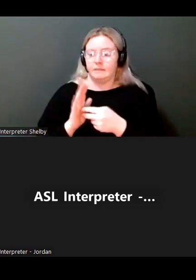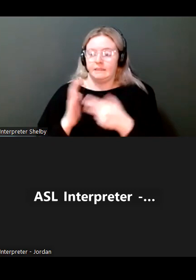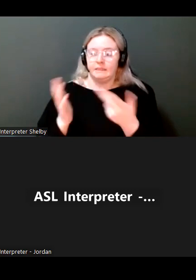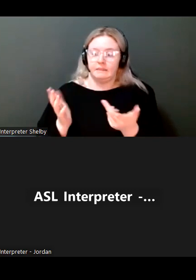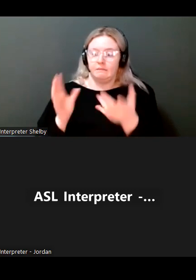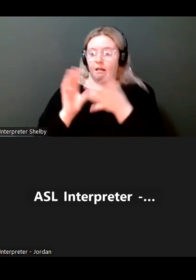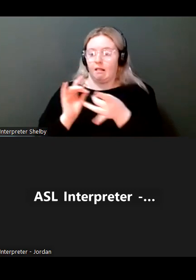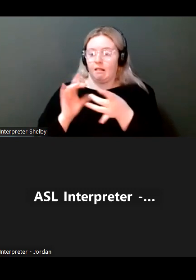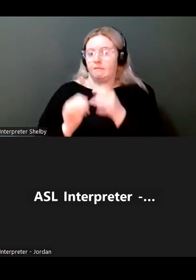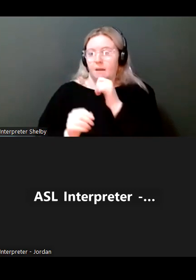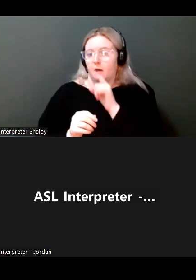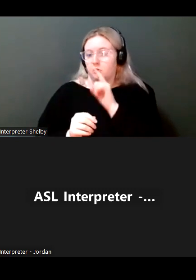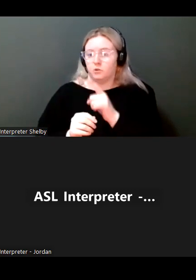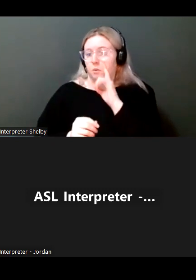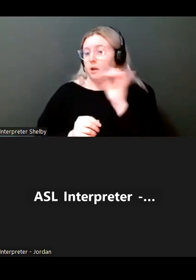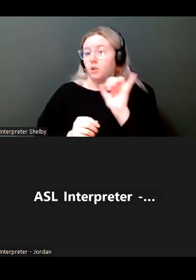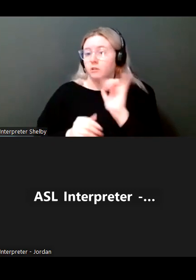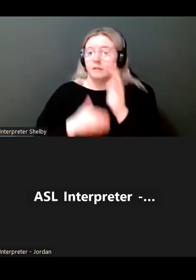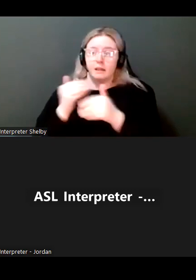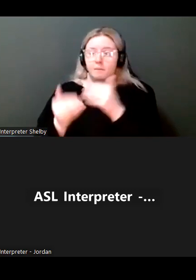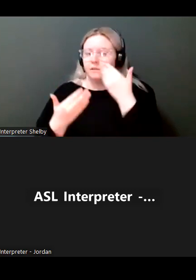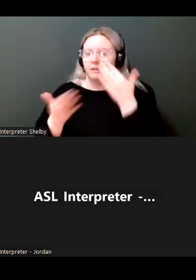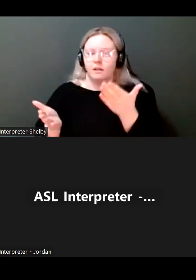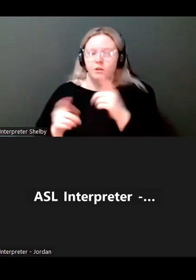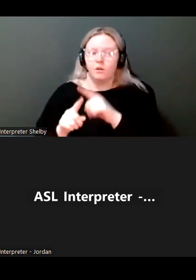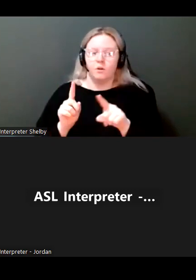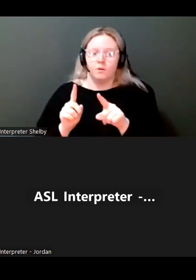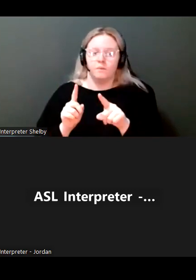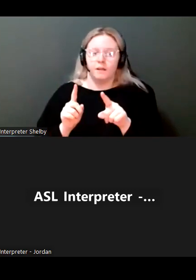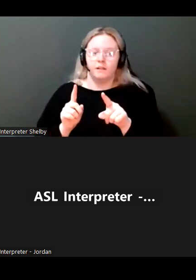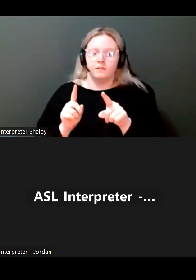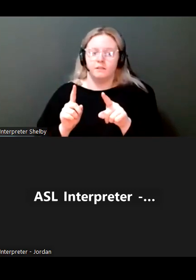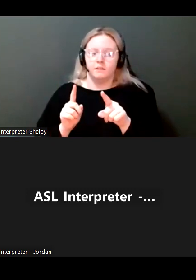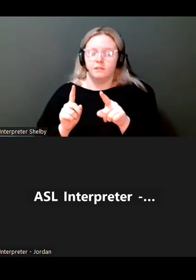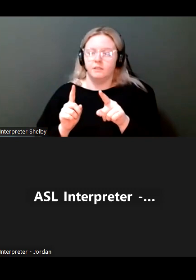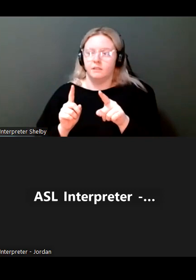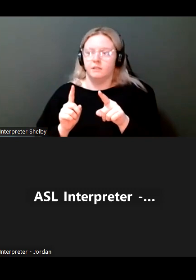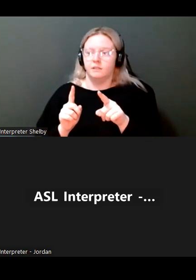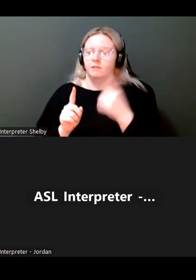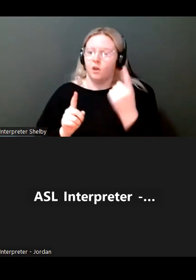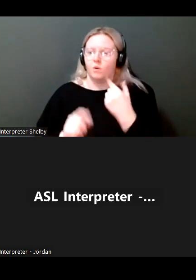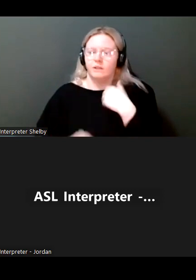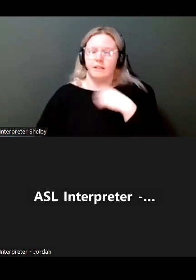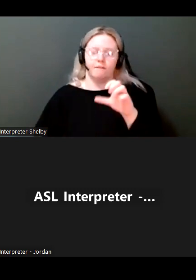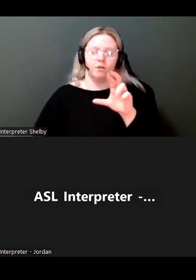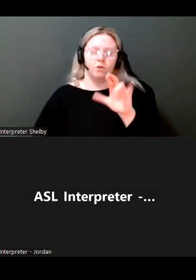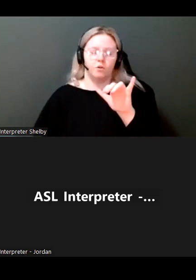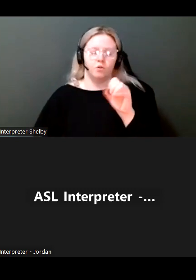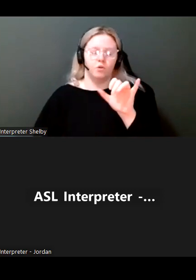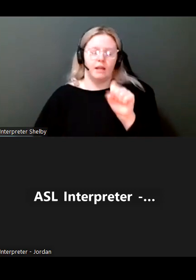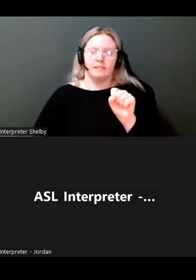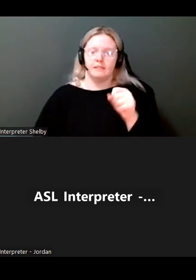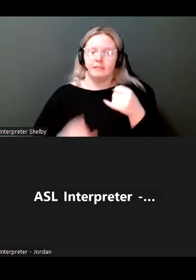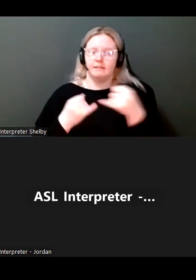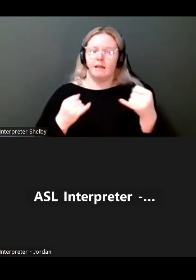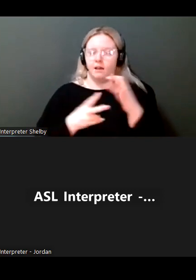how it all works but I know that those things are available as well as the crisis line and just, helping direct people